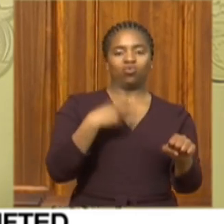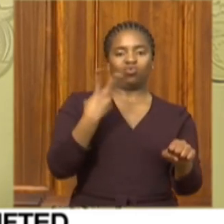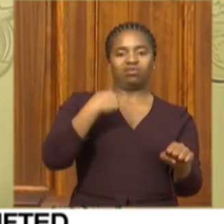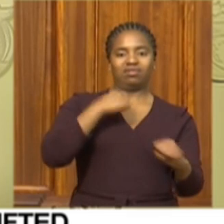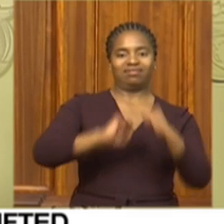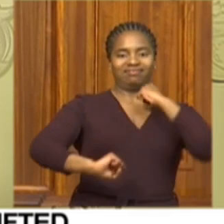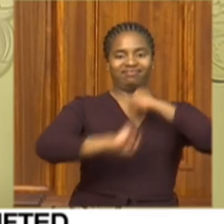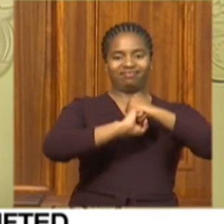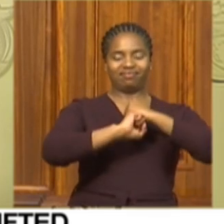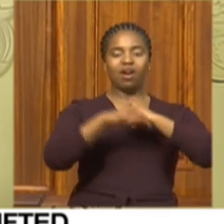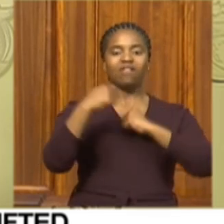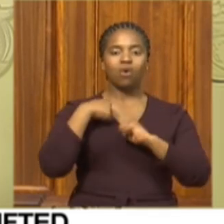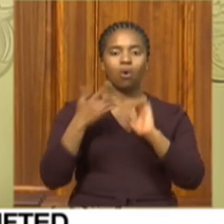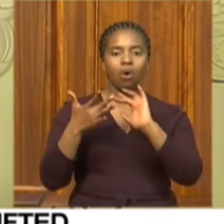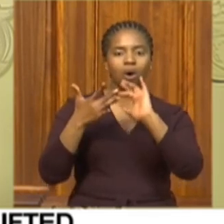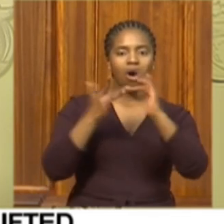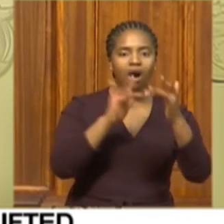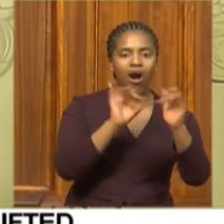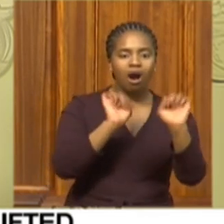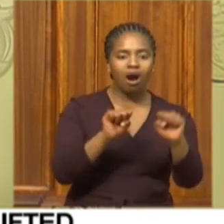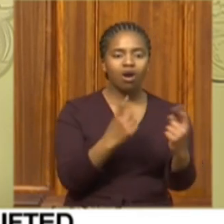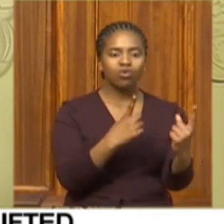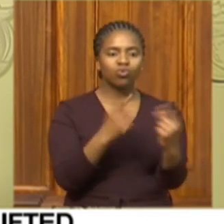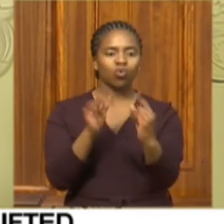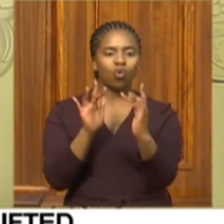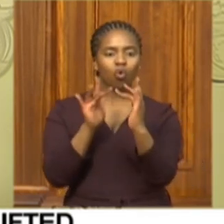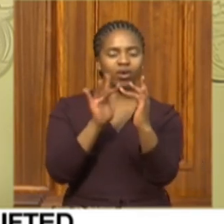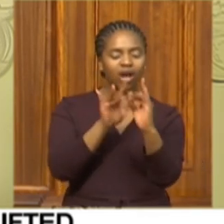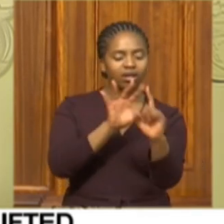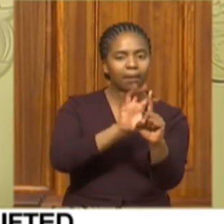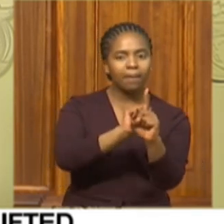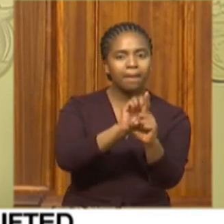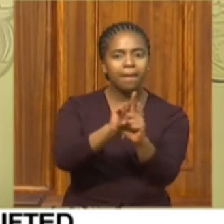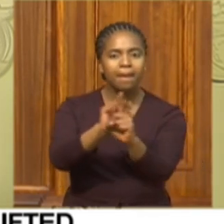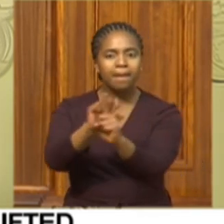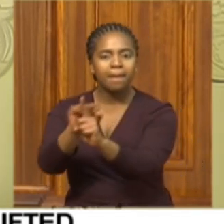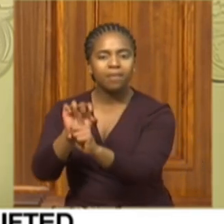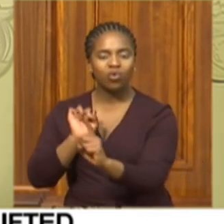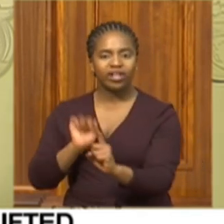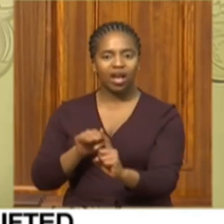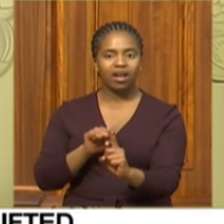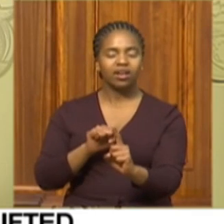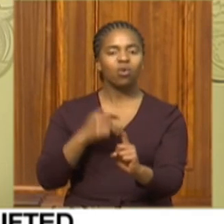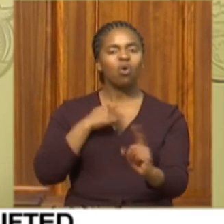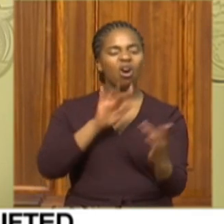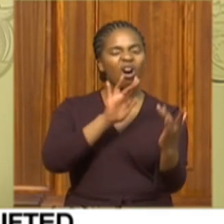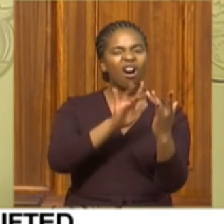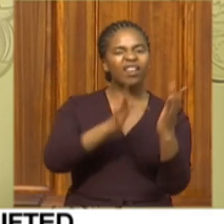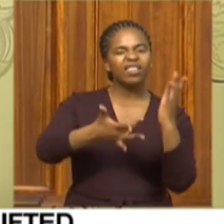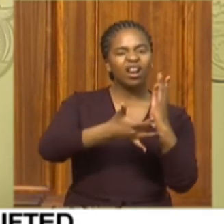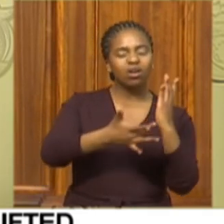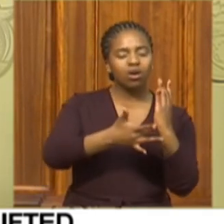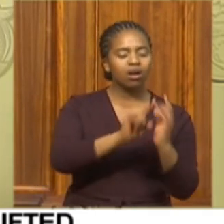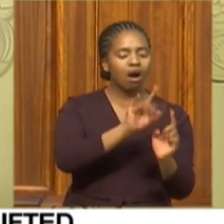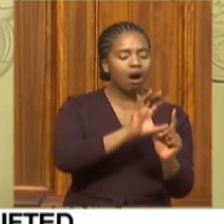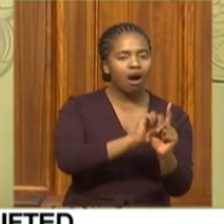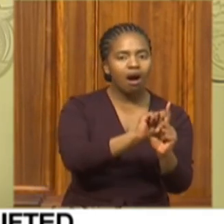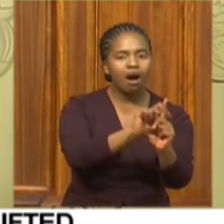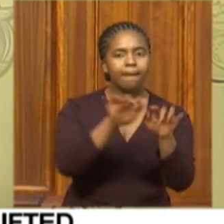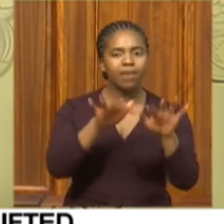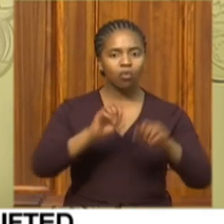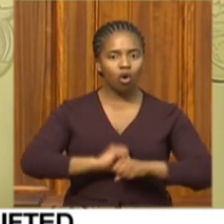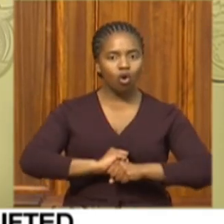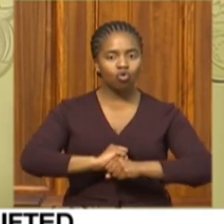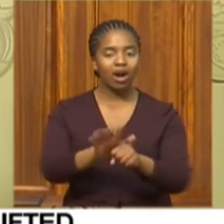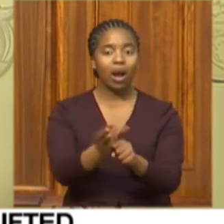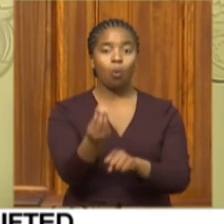digital contact tracing efforts. In addition to manual contact tracing and the national